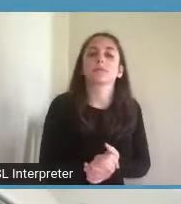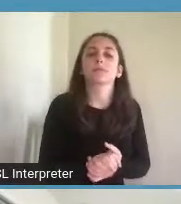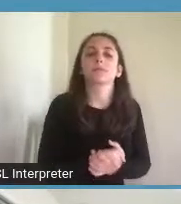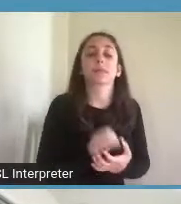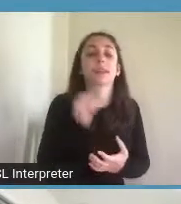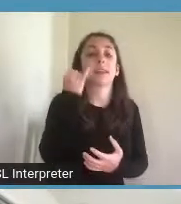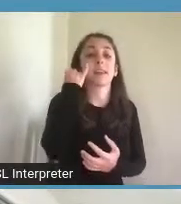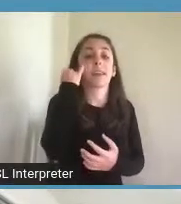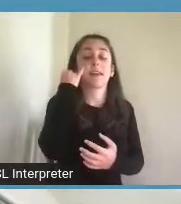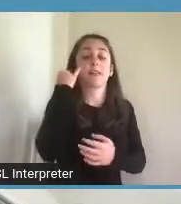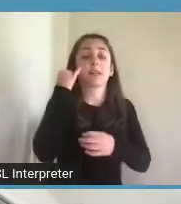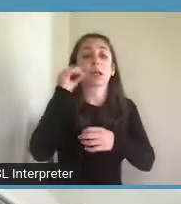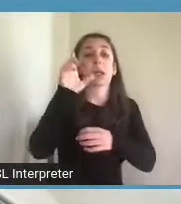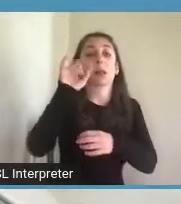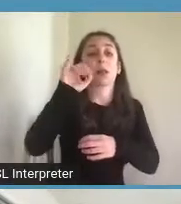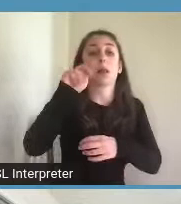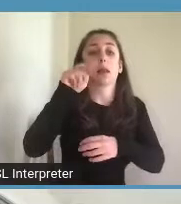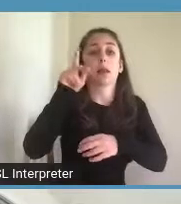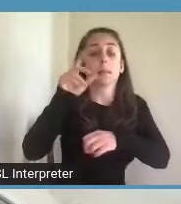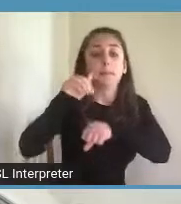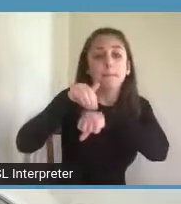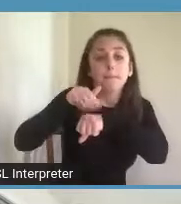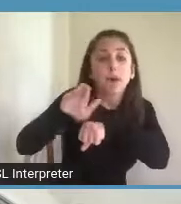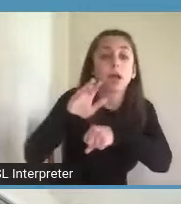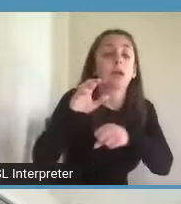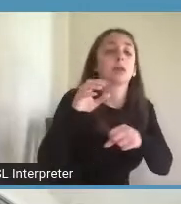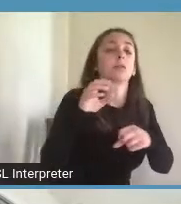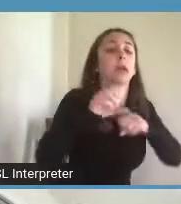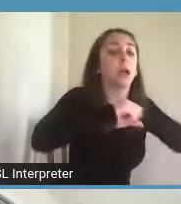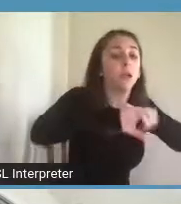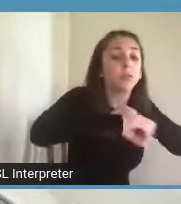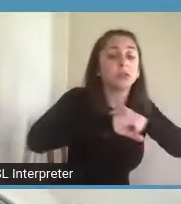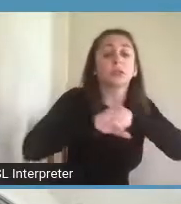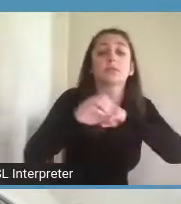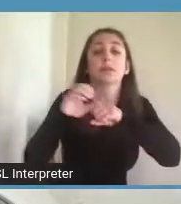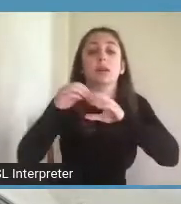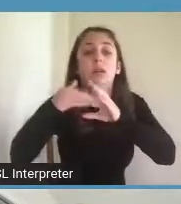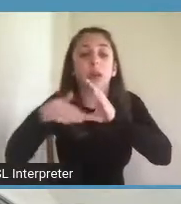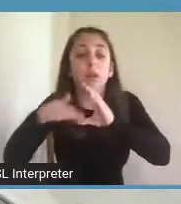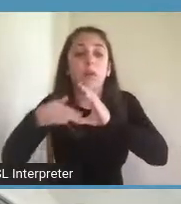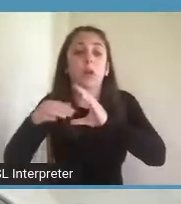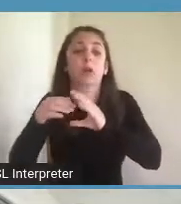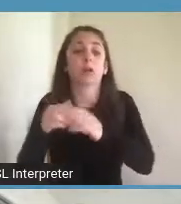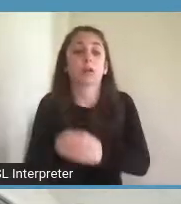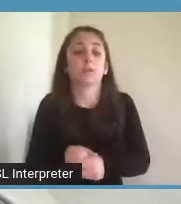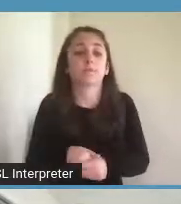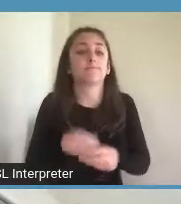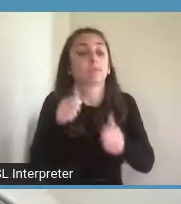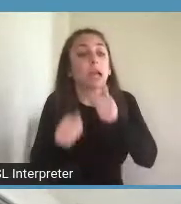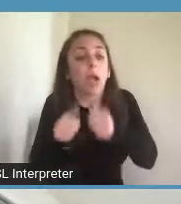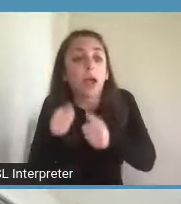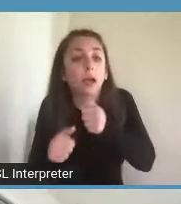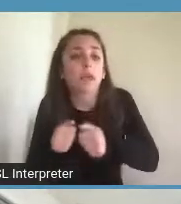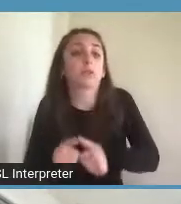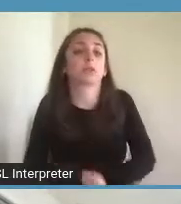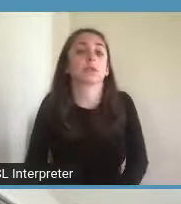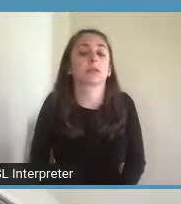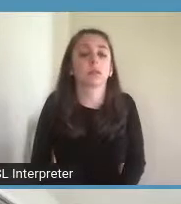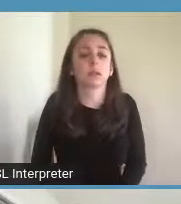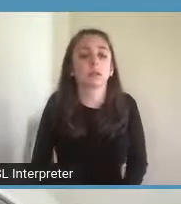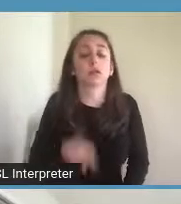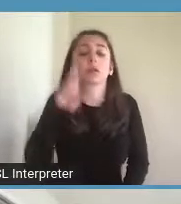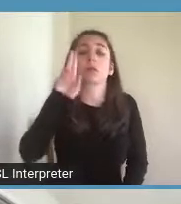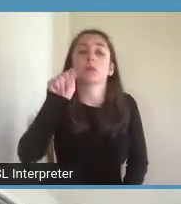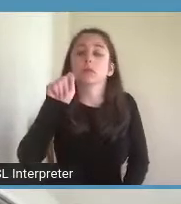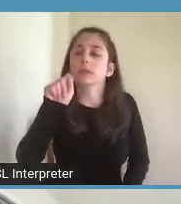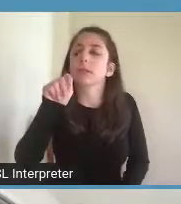to your website from an ad, from an email, from a QR code, a social post, if you're doing a texting program, use UTM code so that you